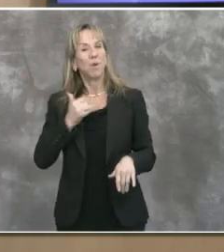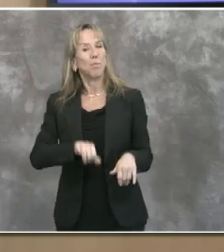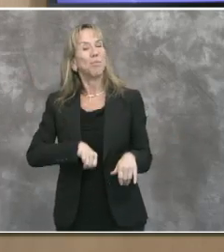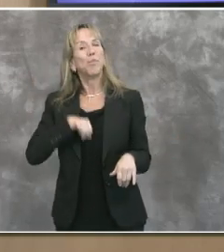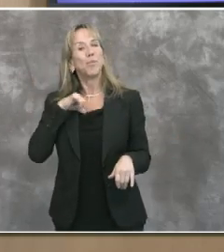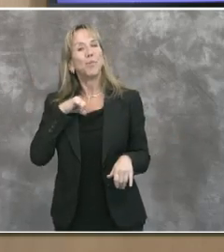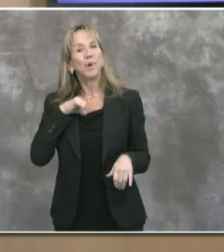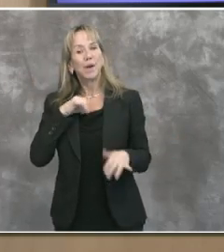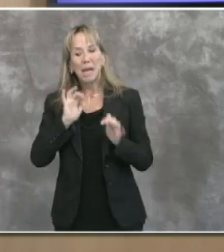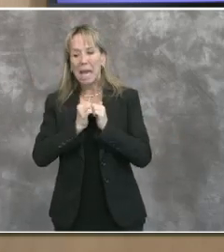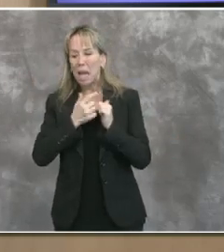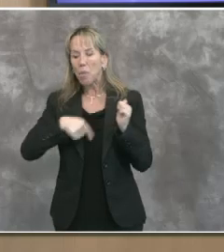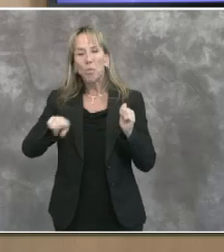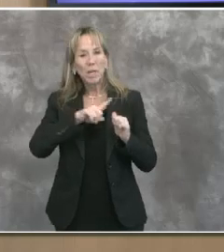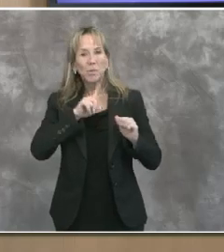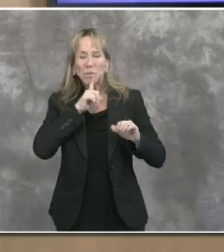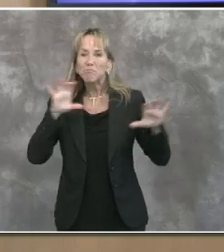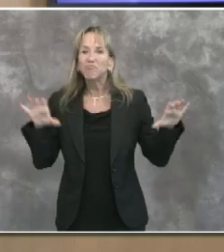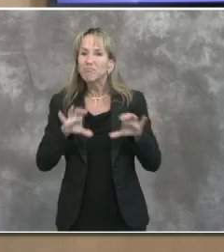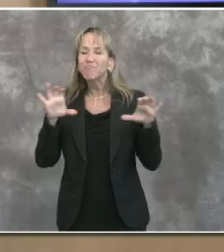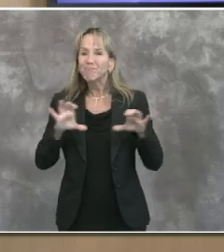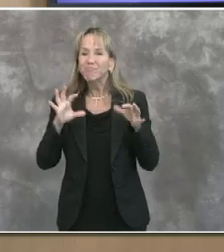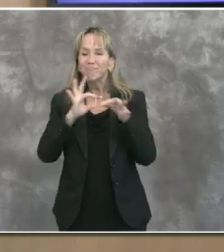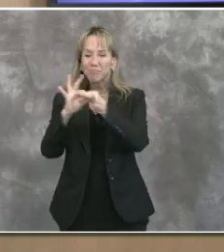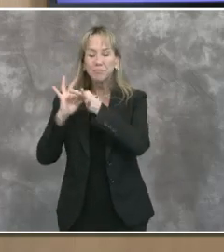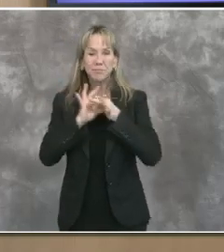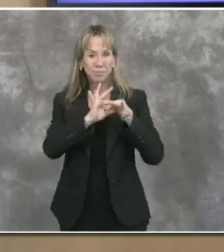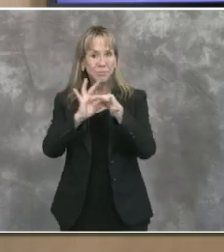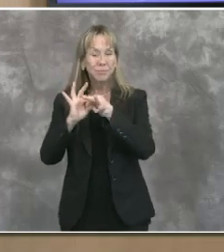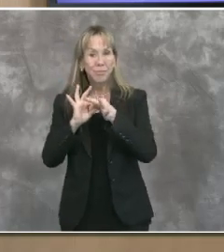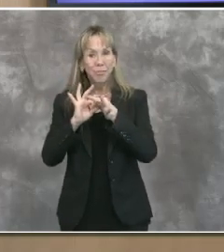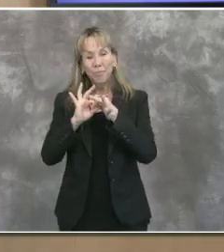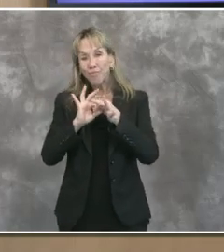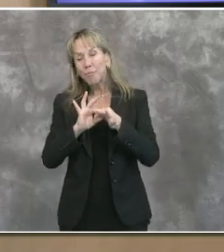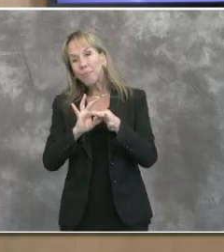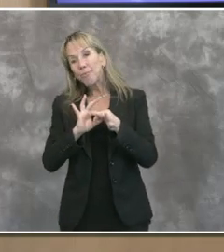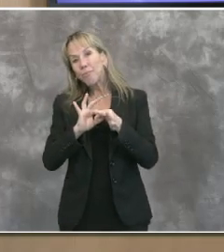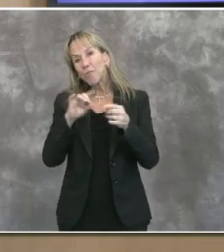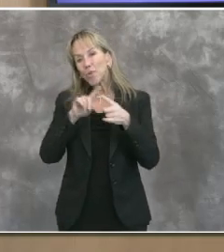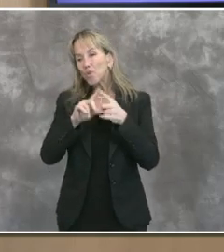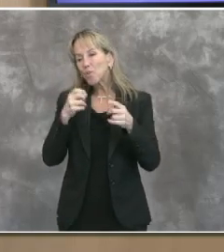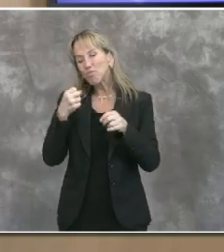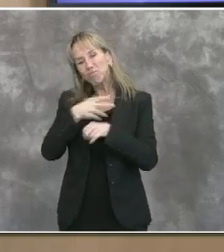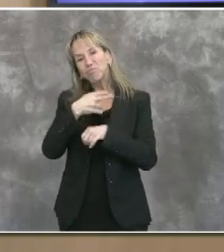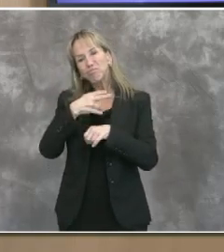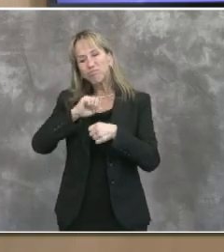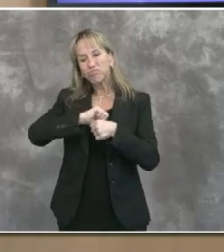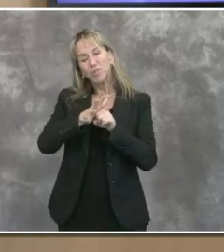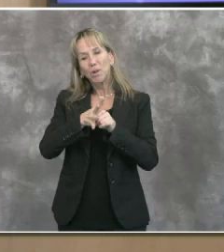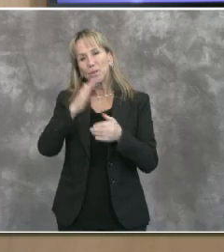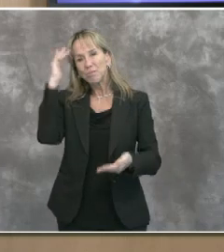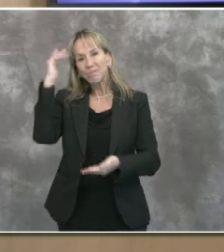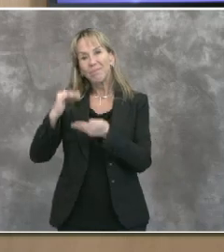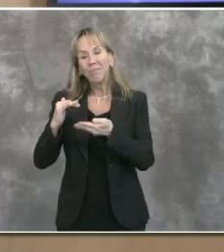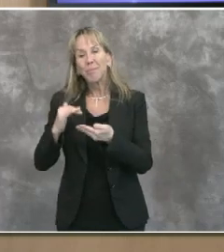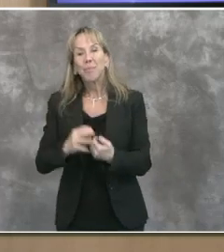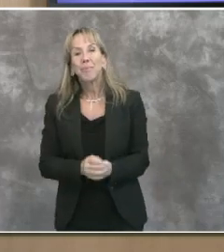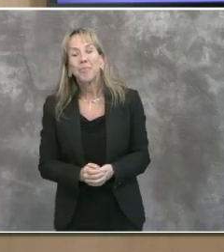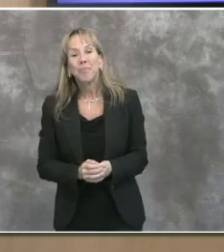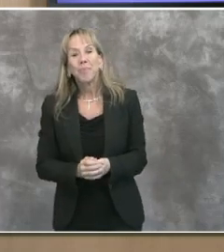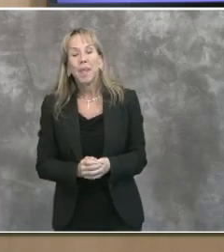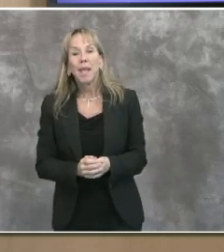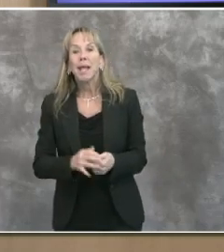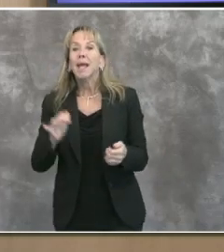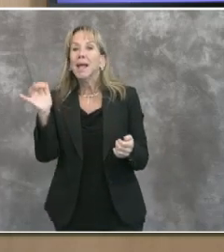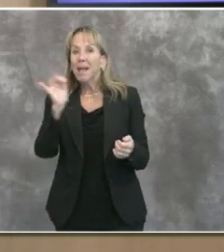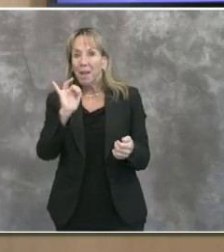the efforts that we all had in coming together to defeat this virus. And finally, let me